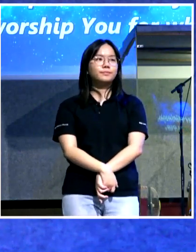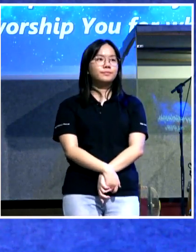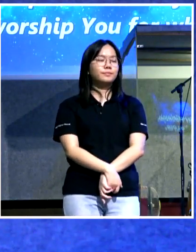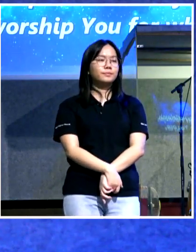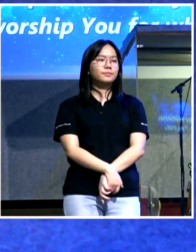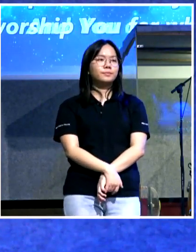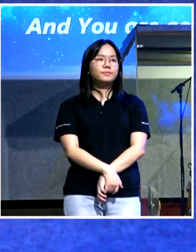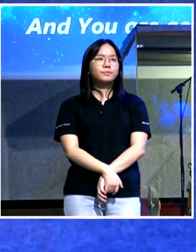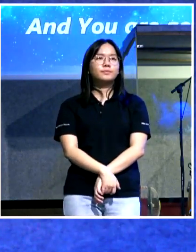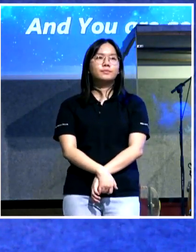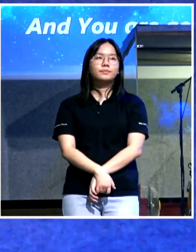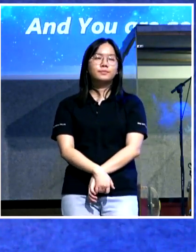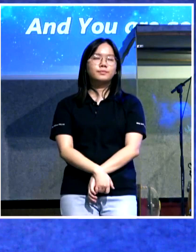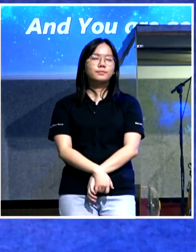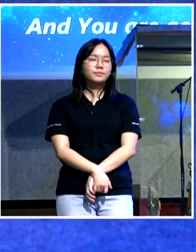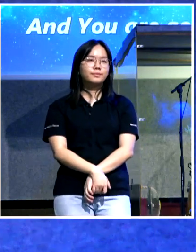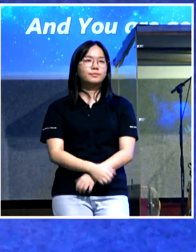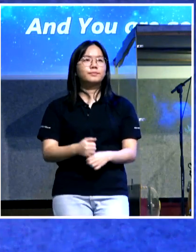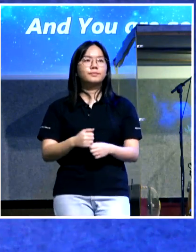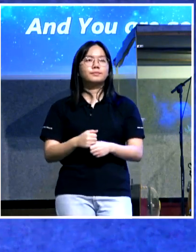You are